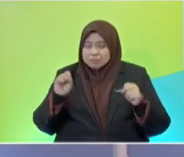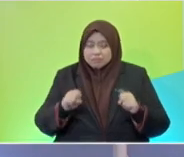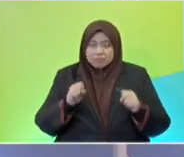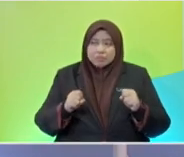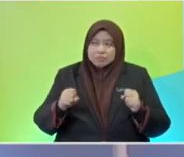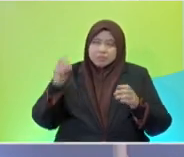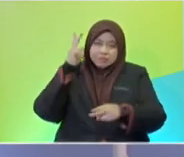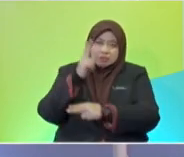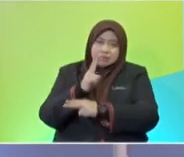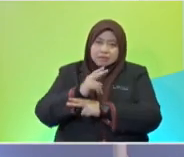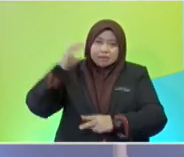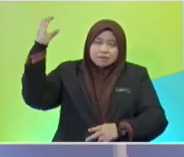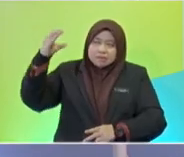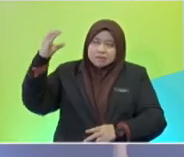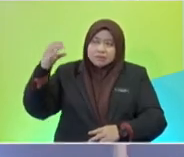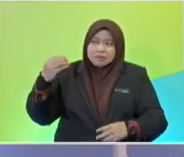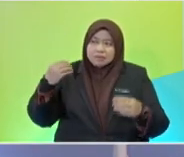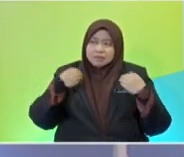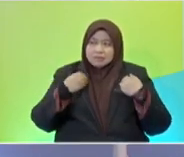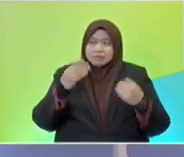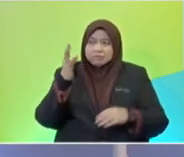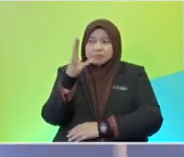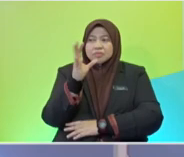about that. All right. And the tree and the